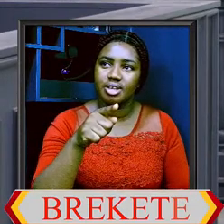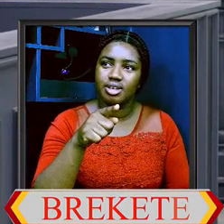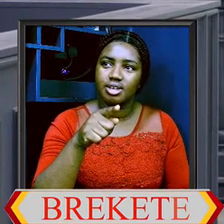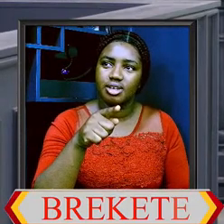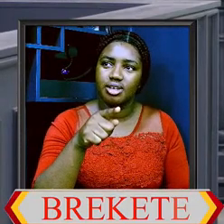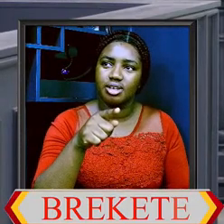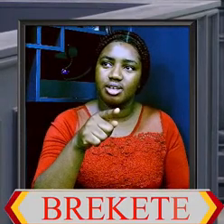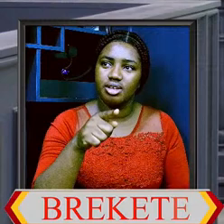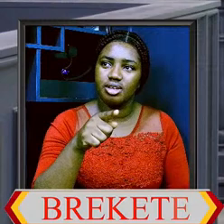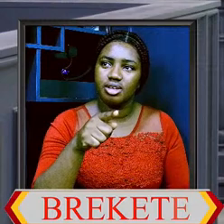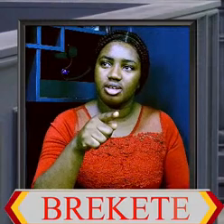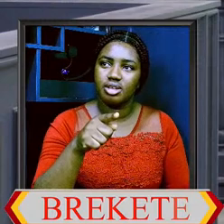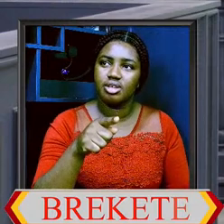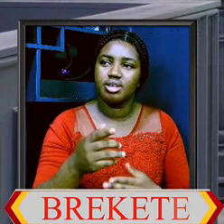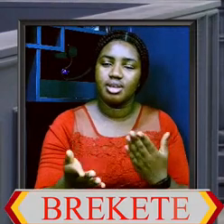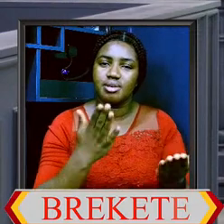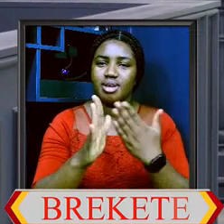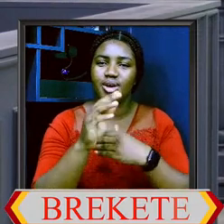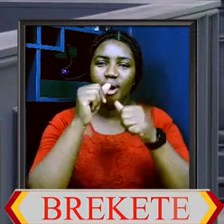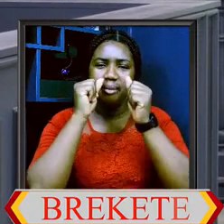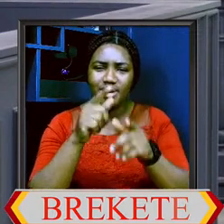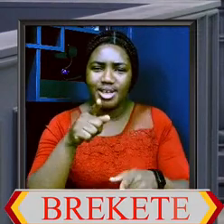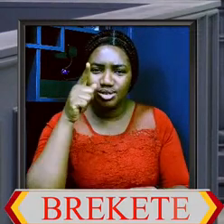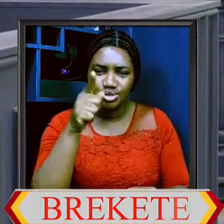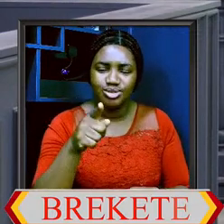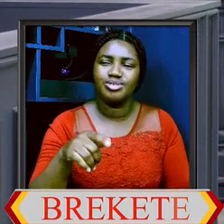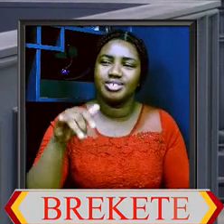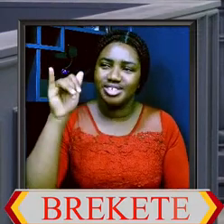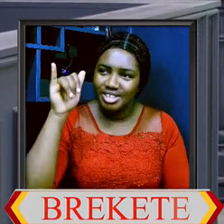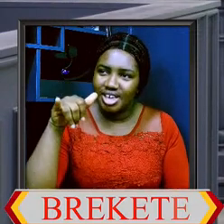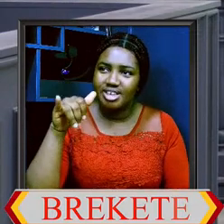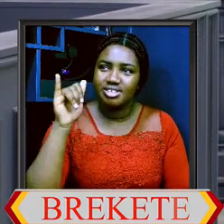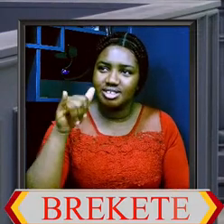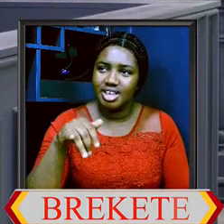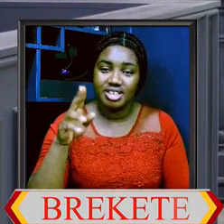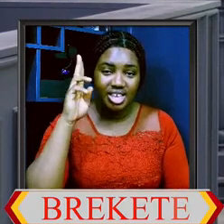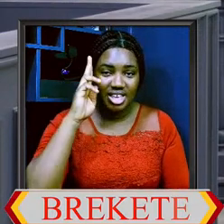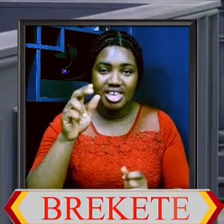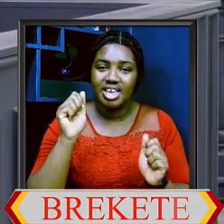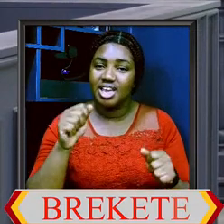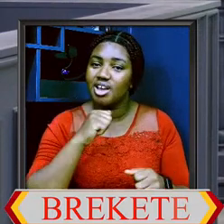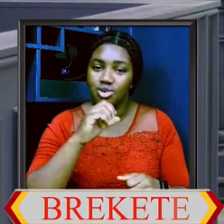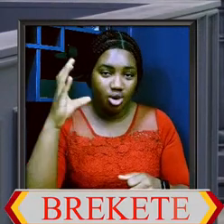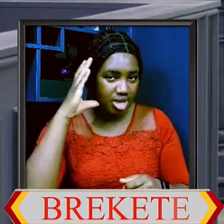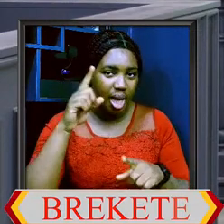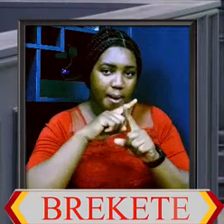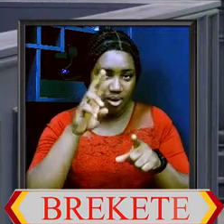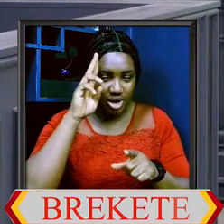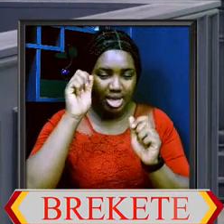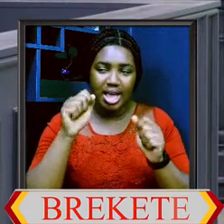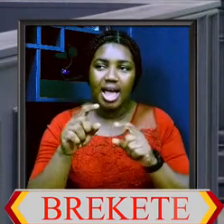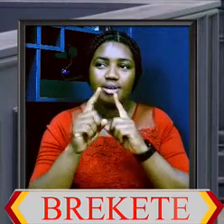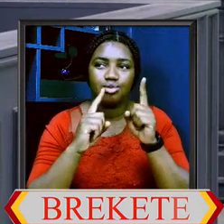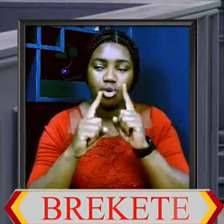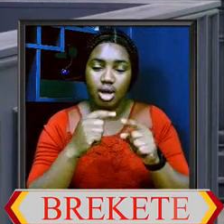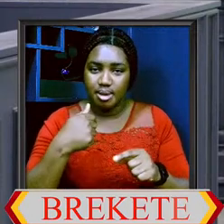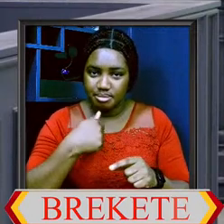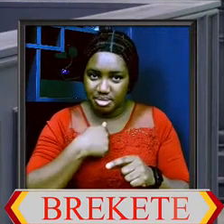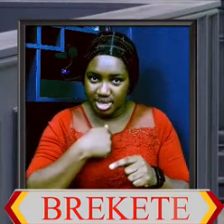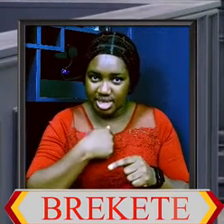in you said may God bless me right yes but is grace of God me